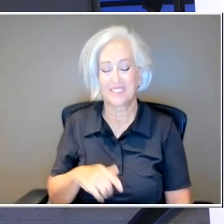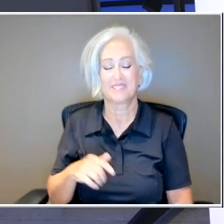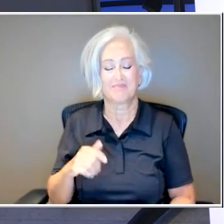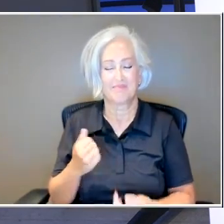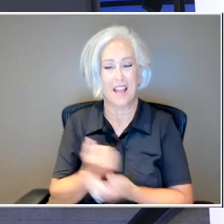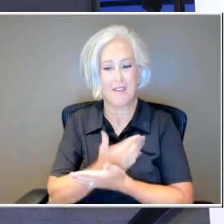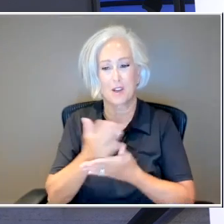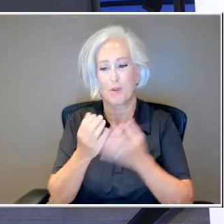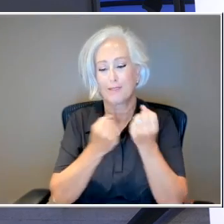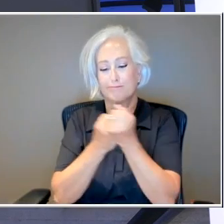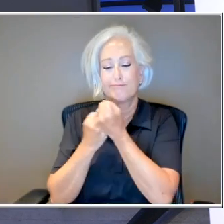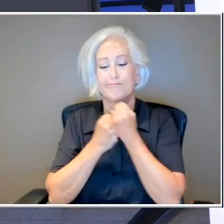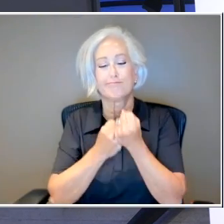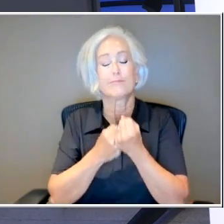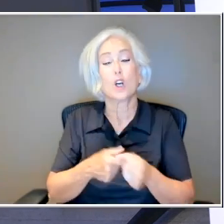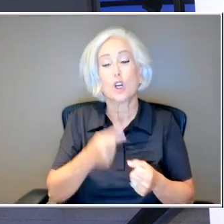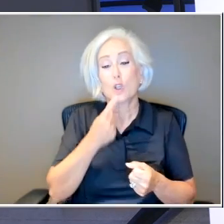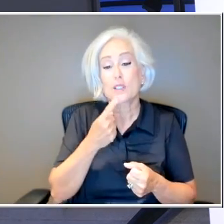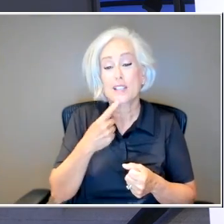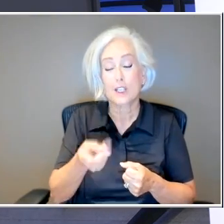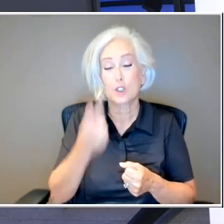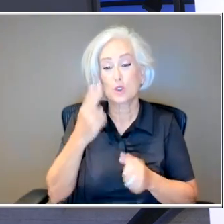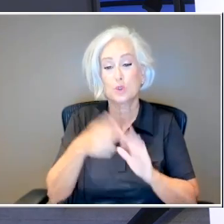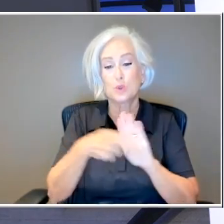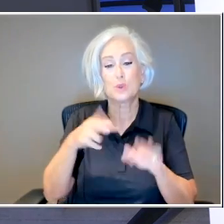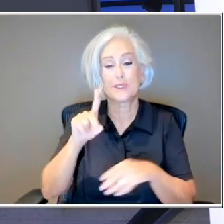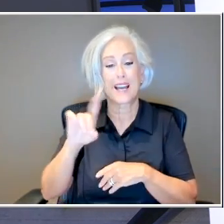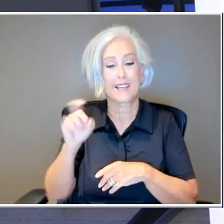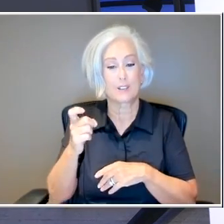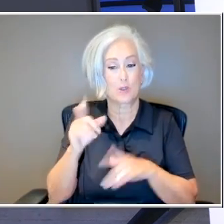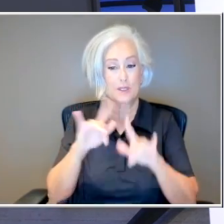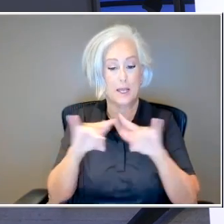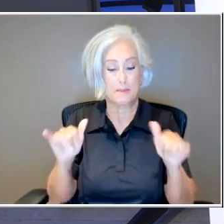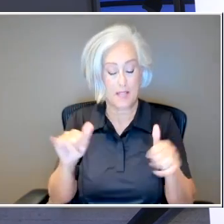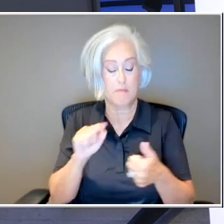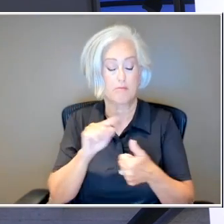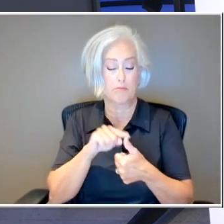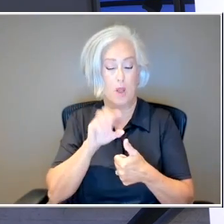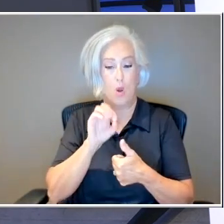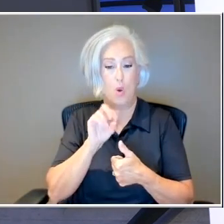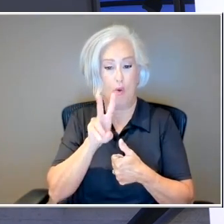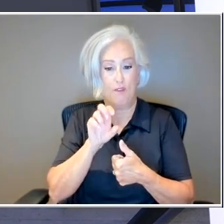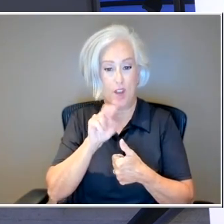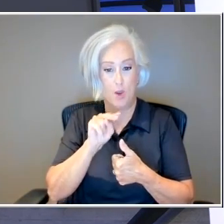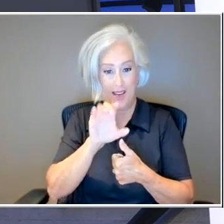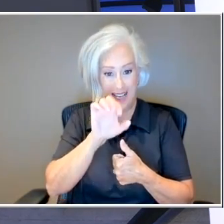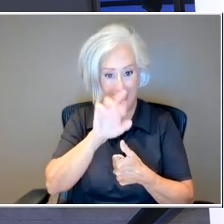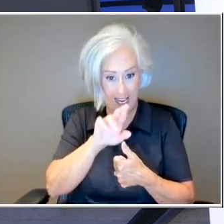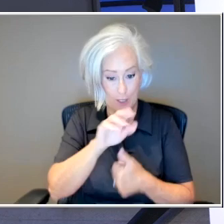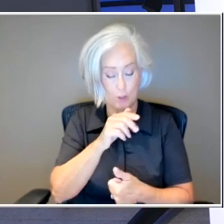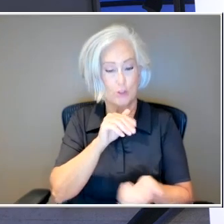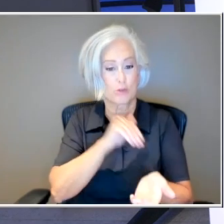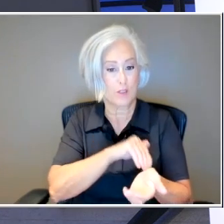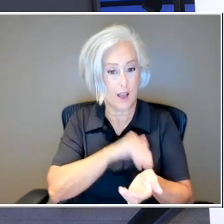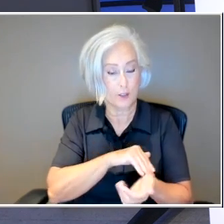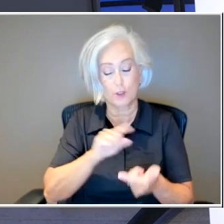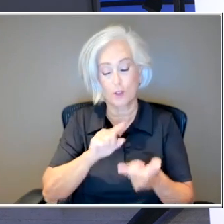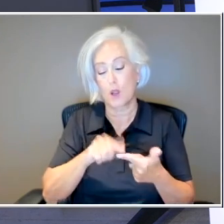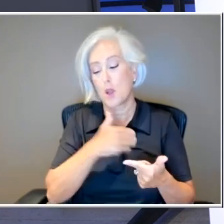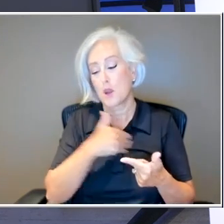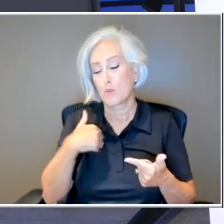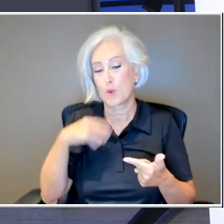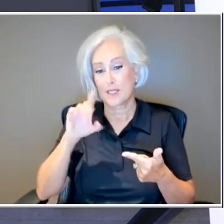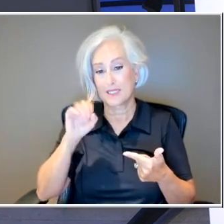diagnoses at once, you're talking about our ovarian cancer doctors, and then you've got your breast cancer doctors, and how you all are communicating.